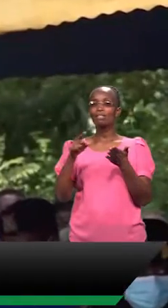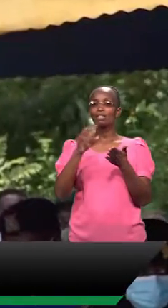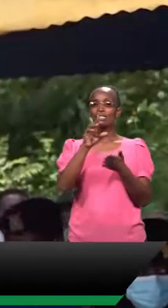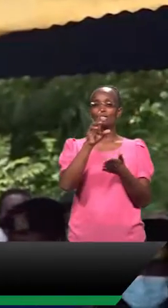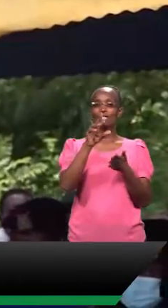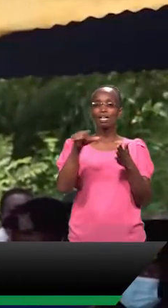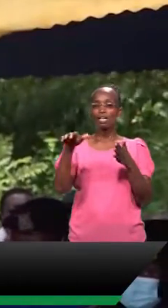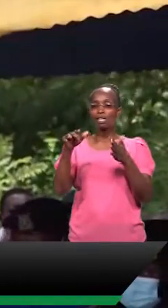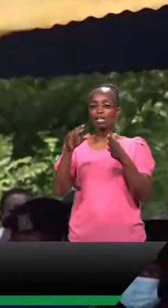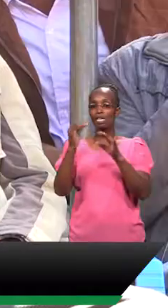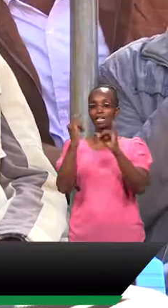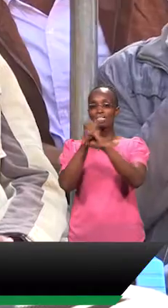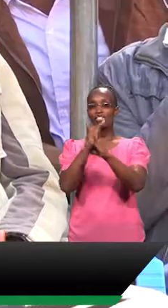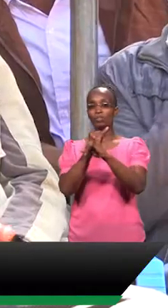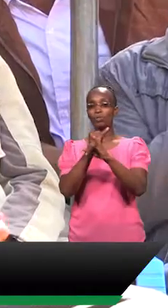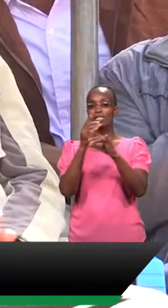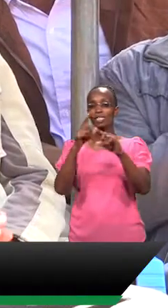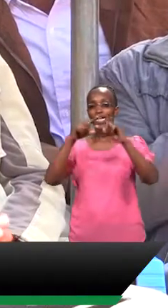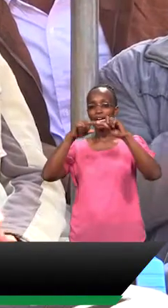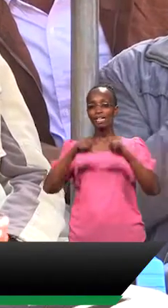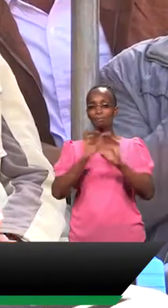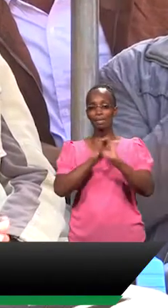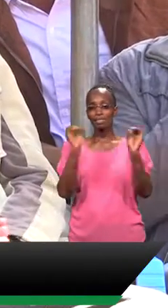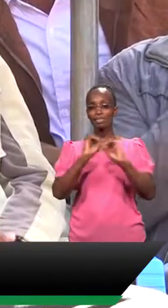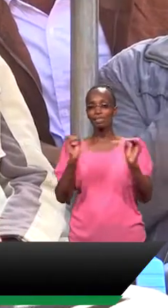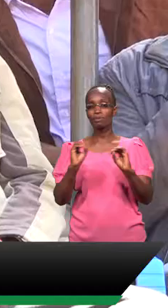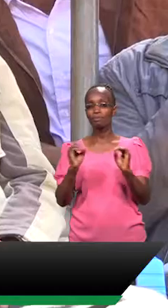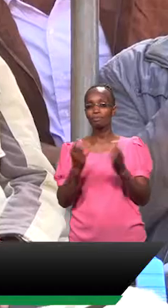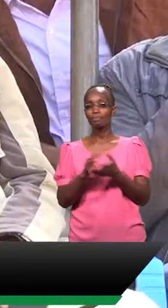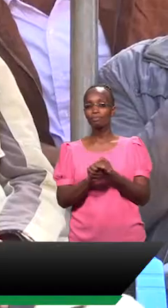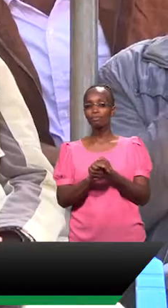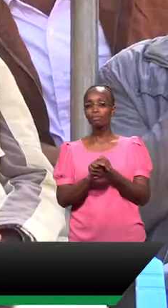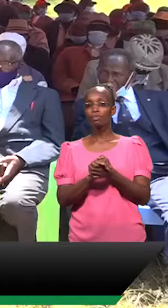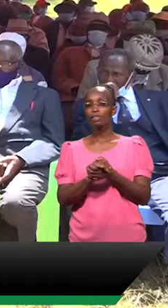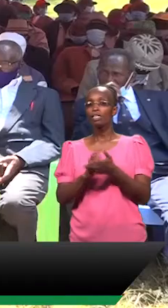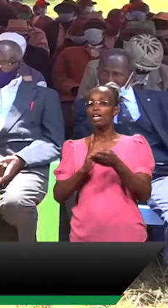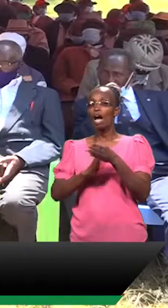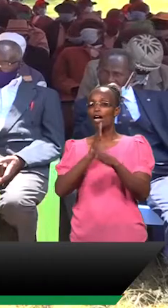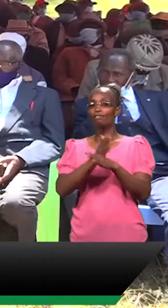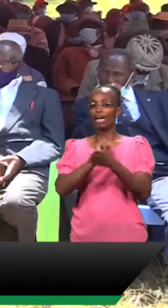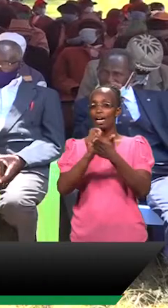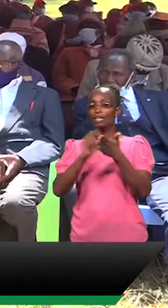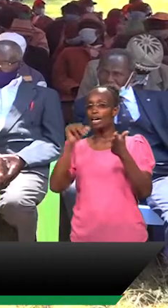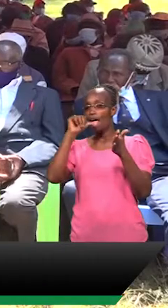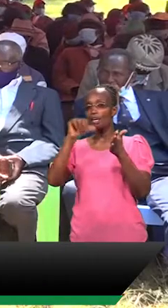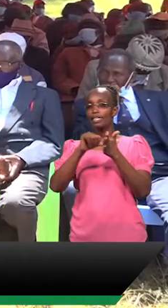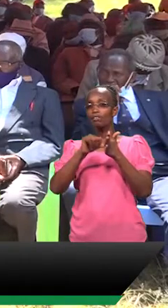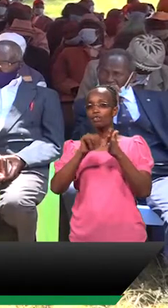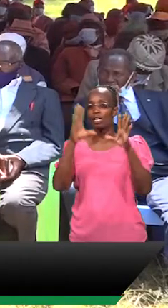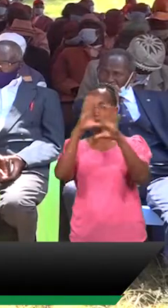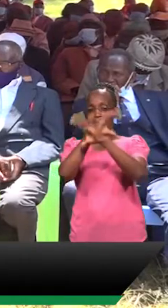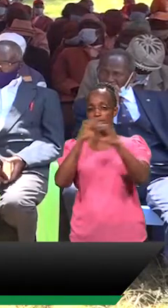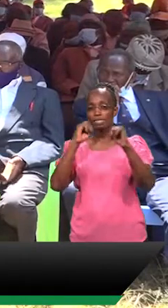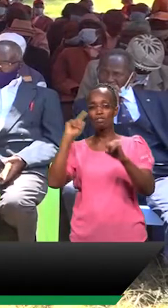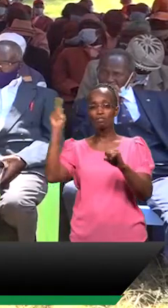independent and they are not objective. Aidha, amedokeza kuwa ametishiwa kung'olewa wadhifa wake kama kiranja wa seneti baada ya kumwandikia barua Rais